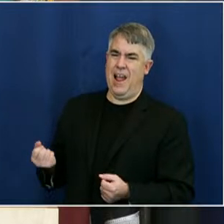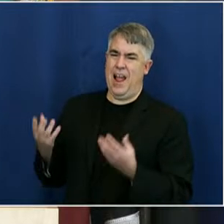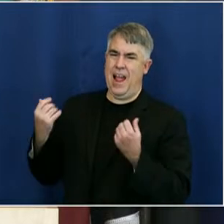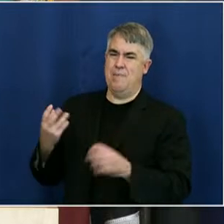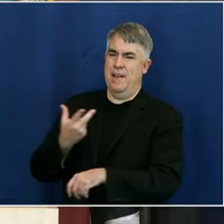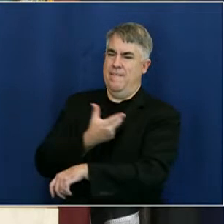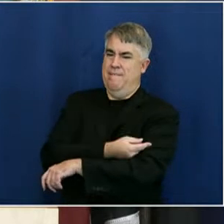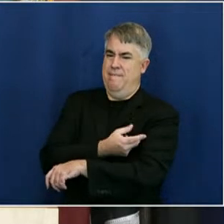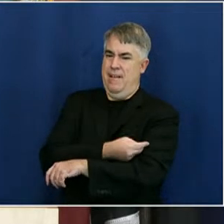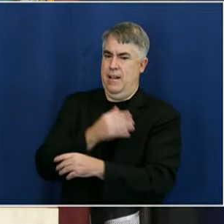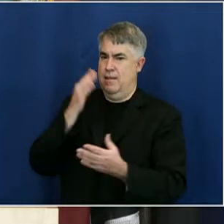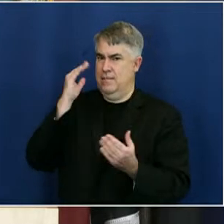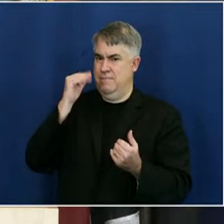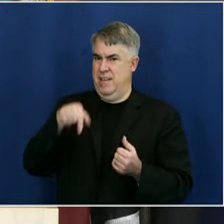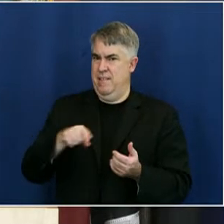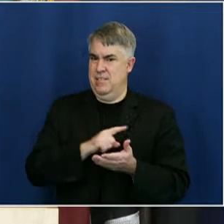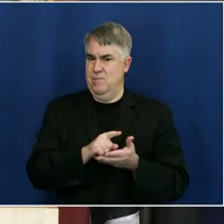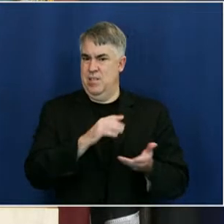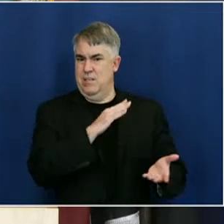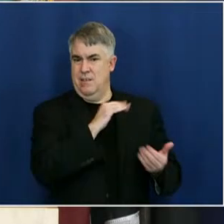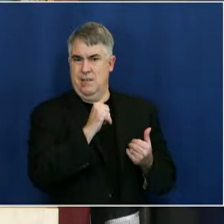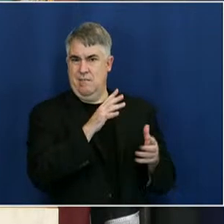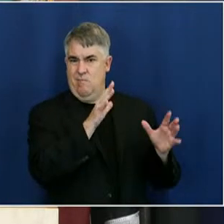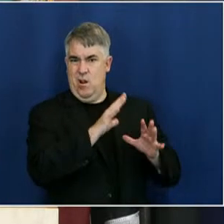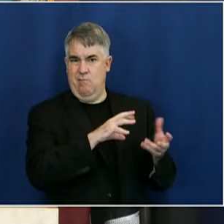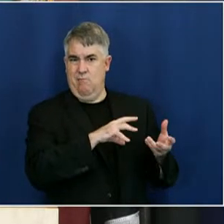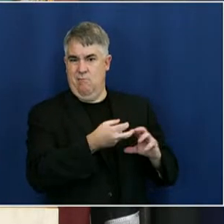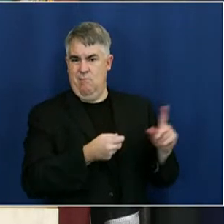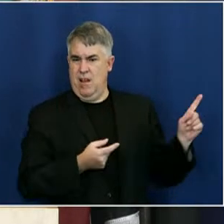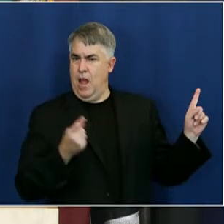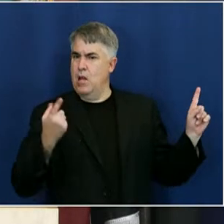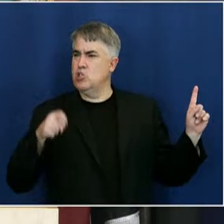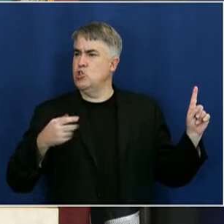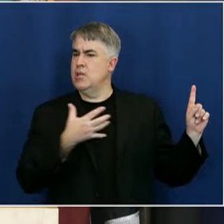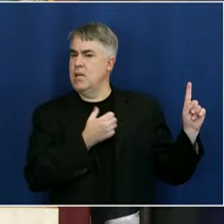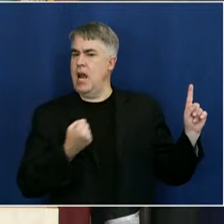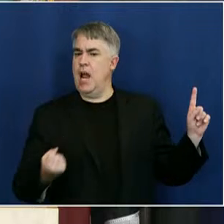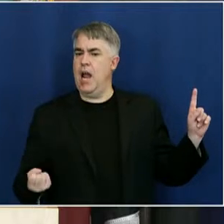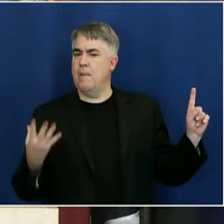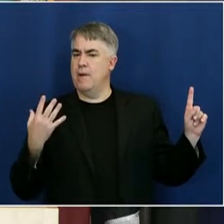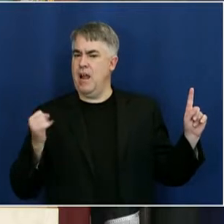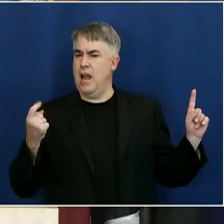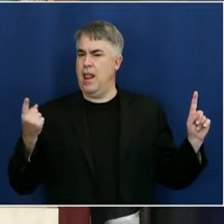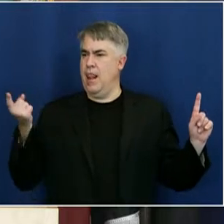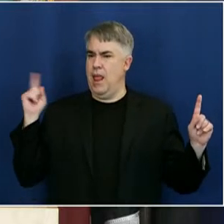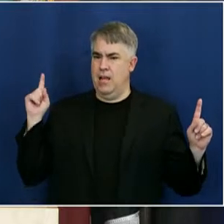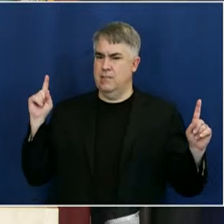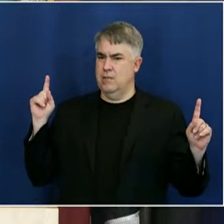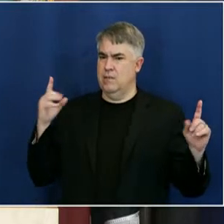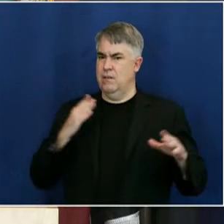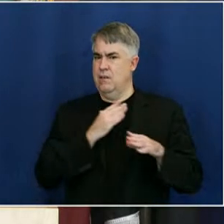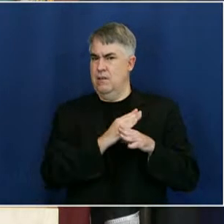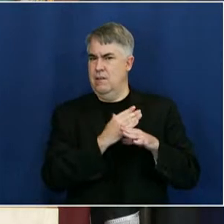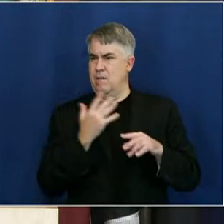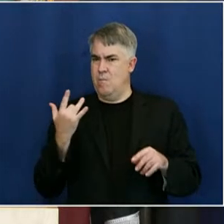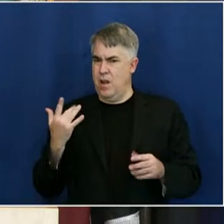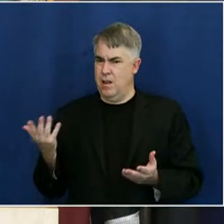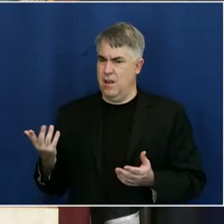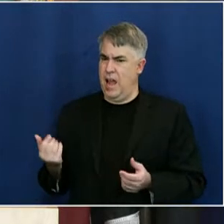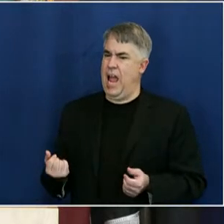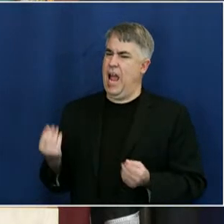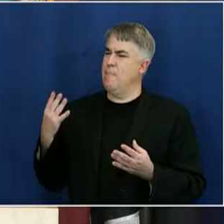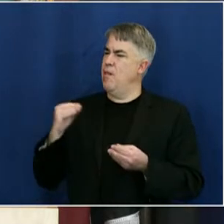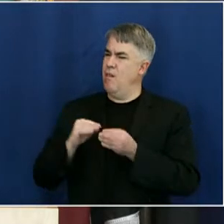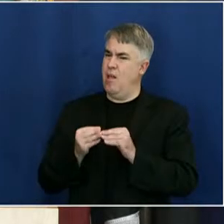this week that are now delayed because of weather? And what was the delay with last week's shipment? How many vaccines from last week's delay are you still